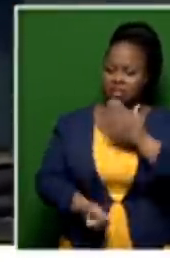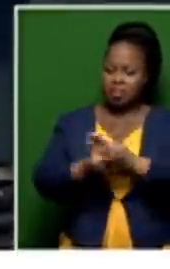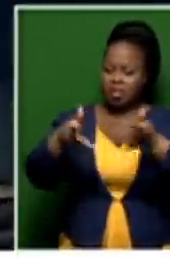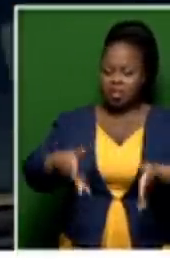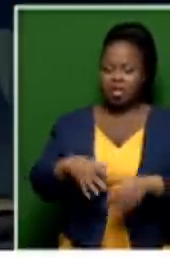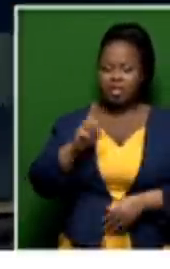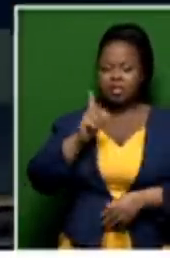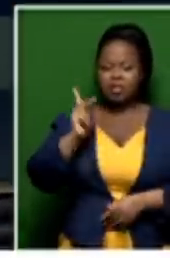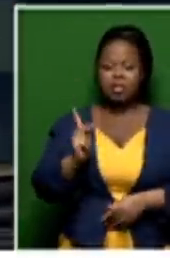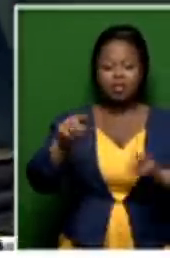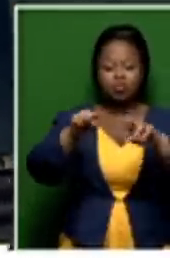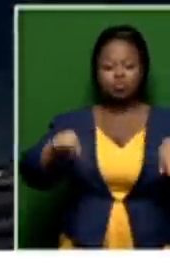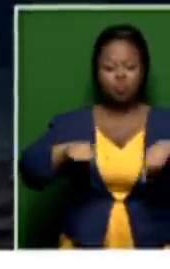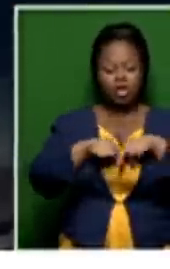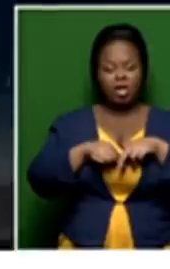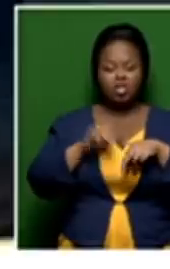Diepkloof Square.